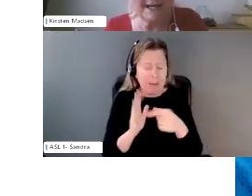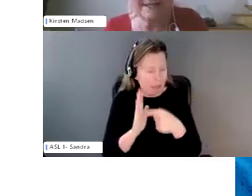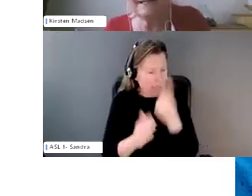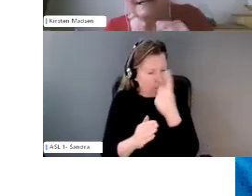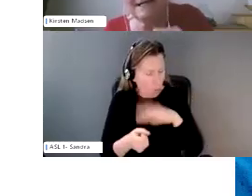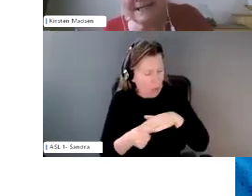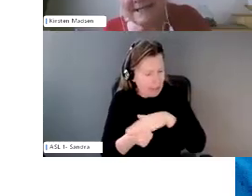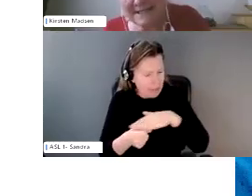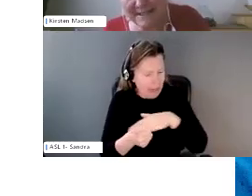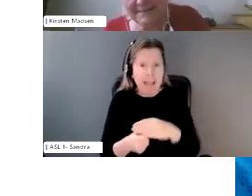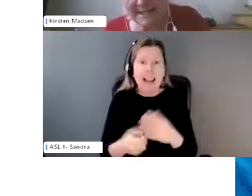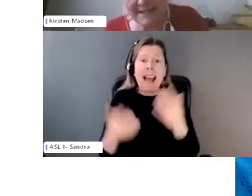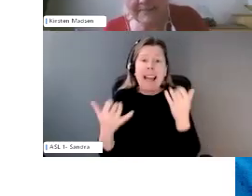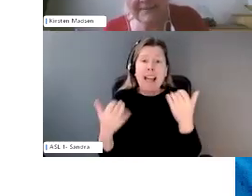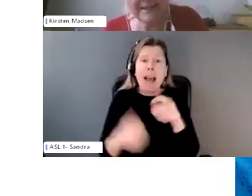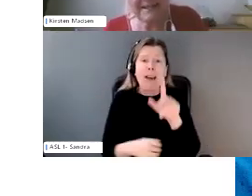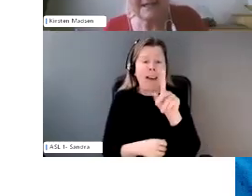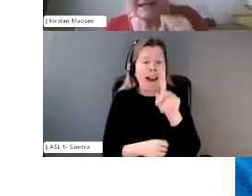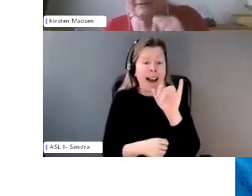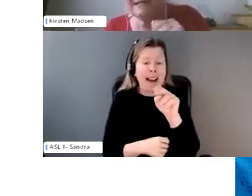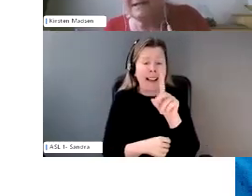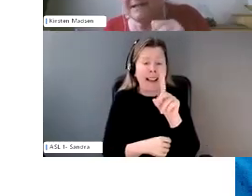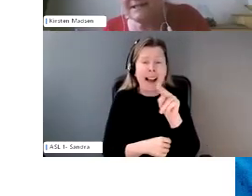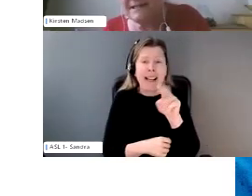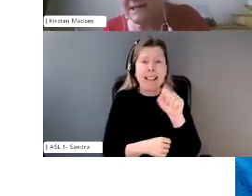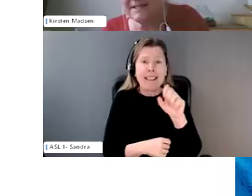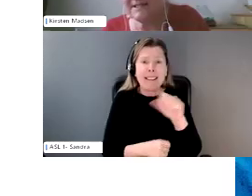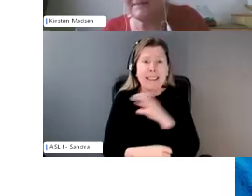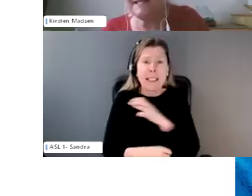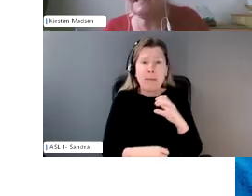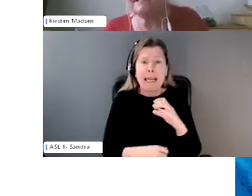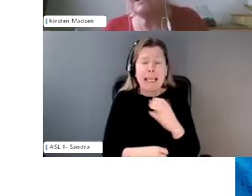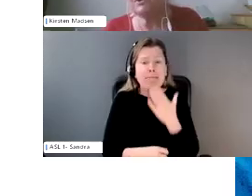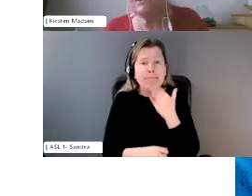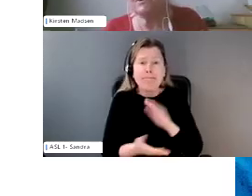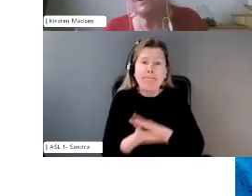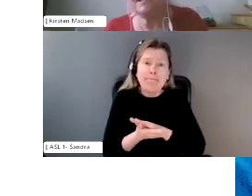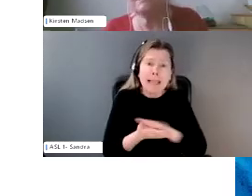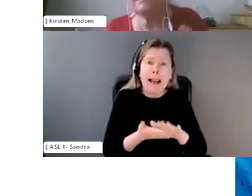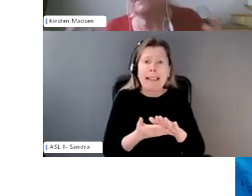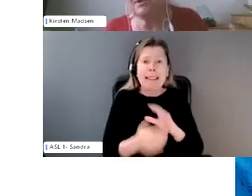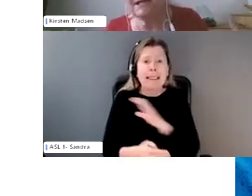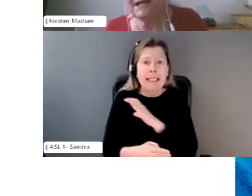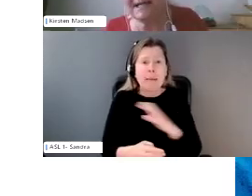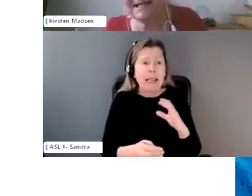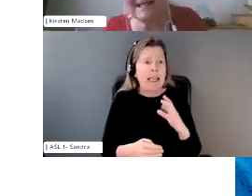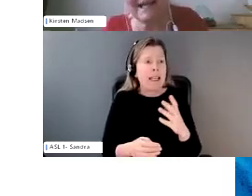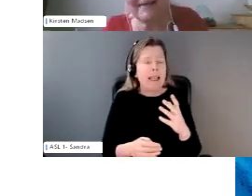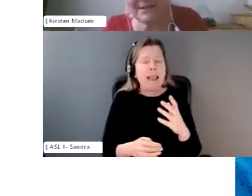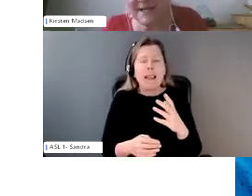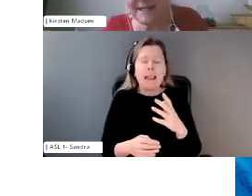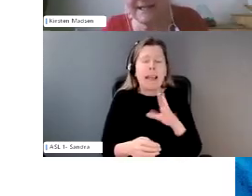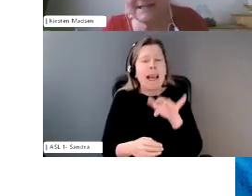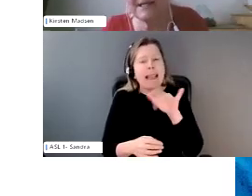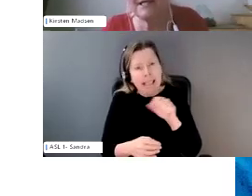now has a kindness committee. And I will tell you, this kindness committee doesn't just do things to support kindness at